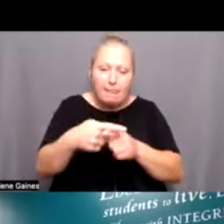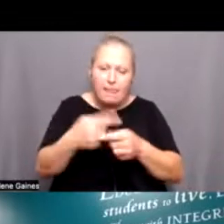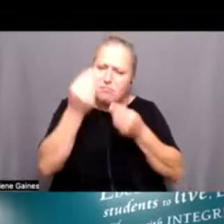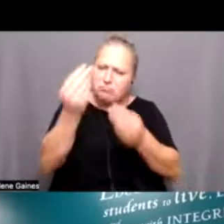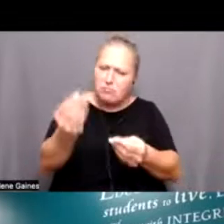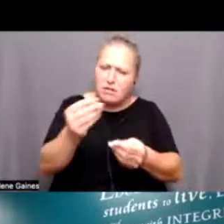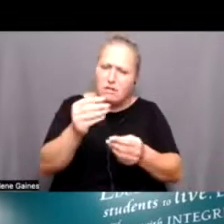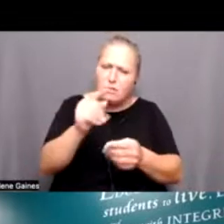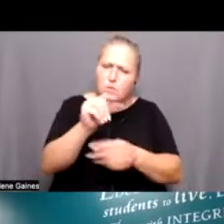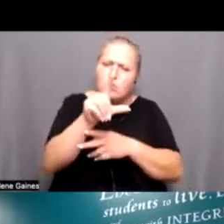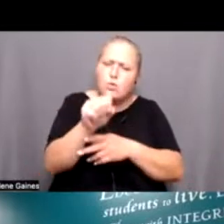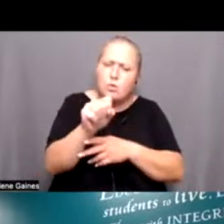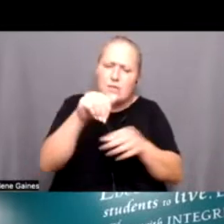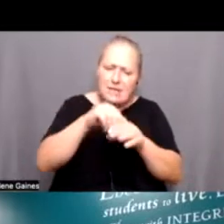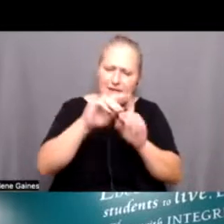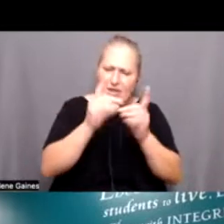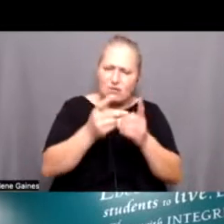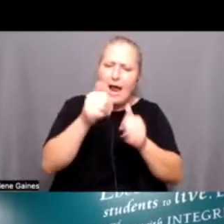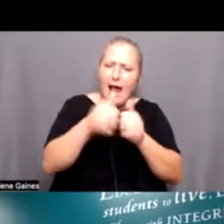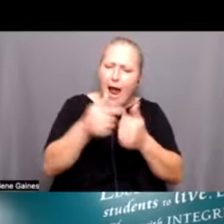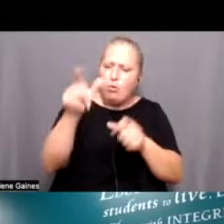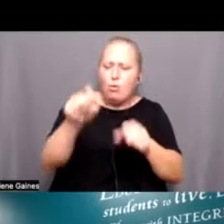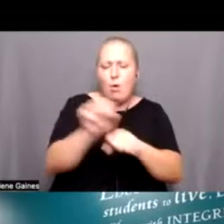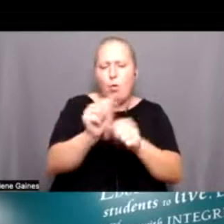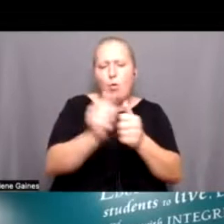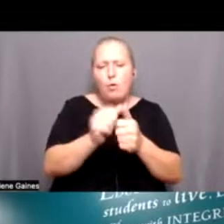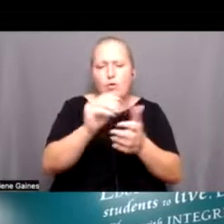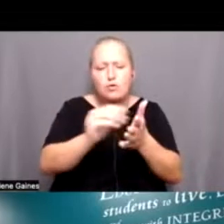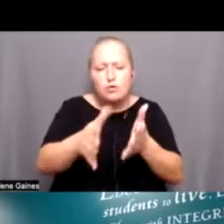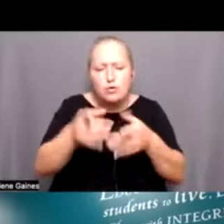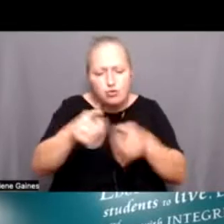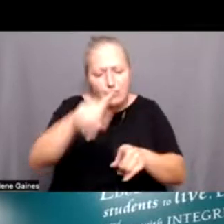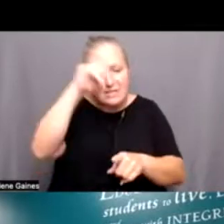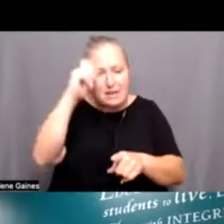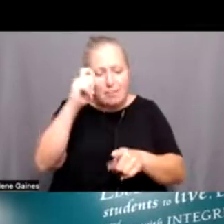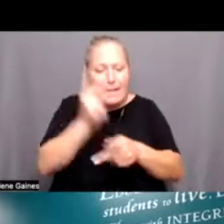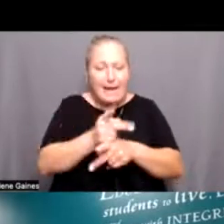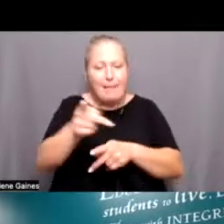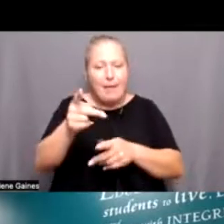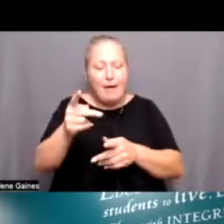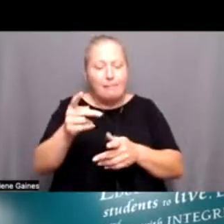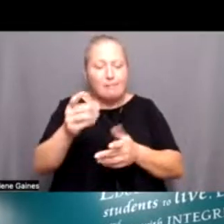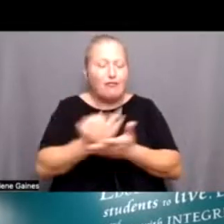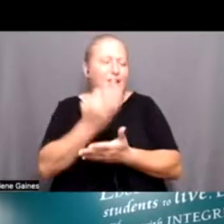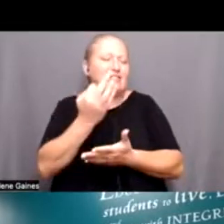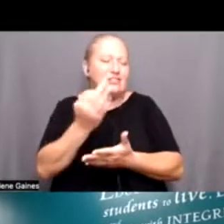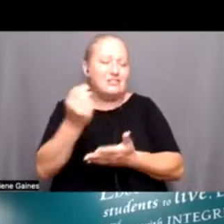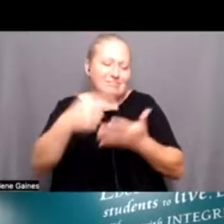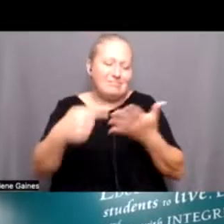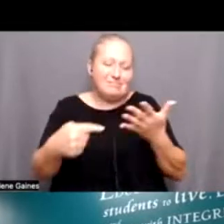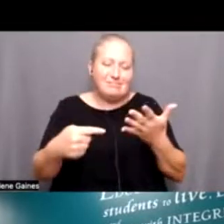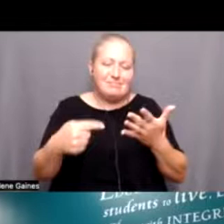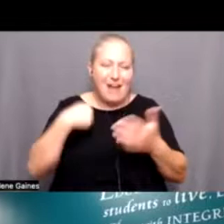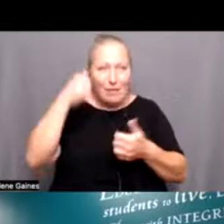use in our district, and here's how you can work with your students over the summer to stay fresh and all that kind of thing. Because I